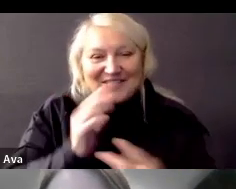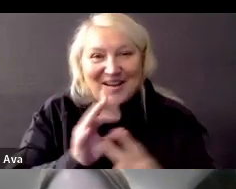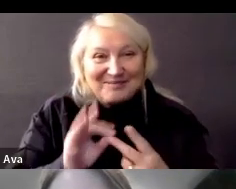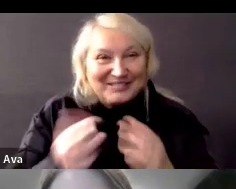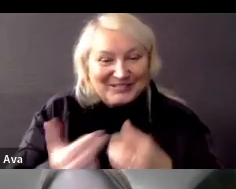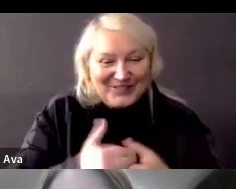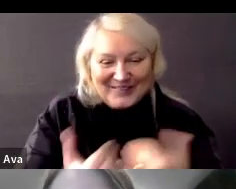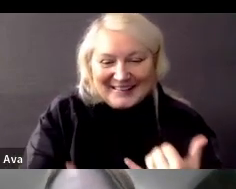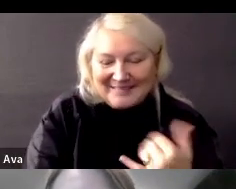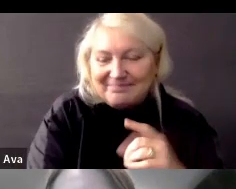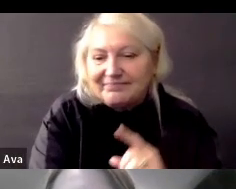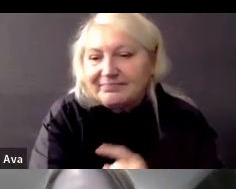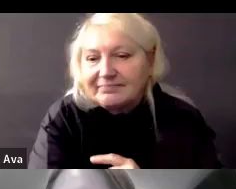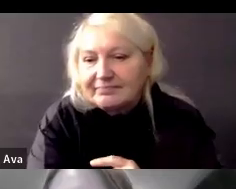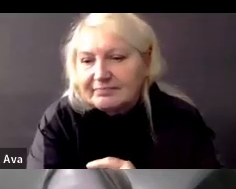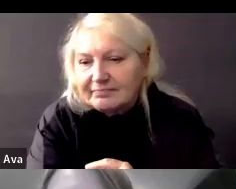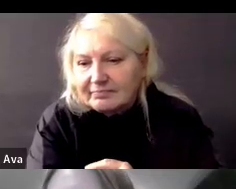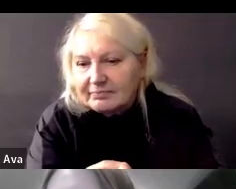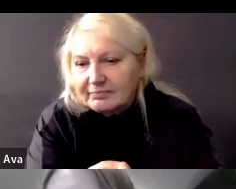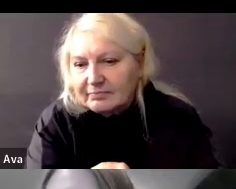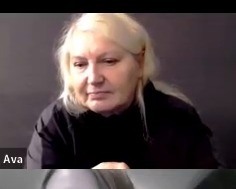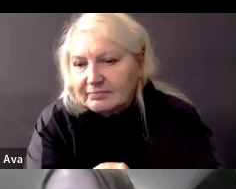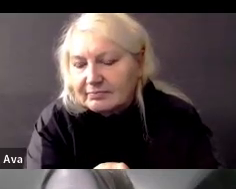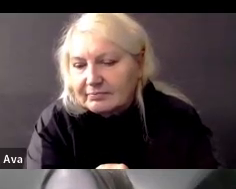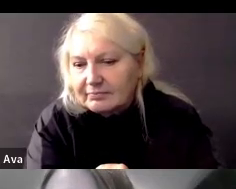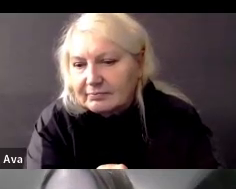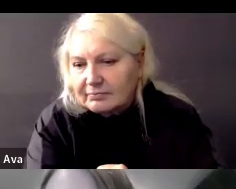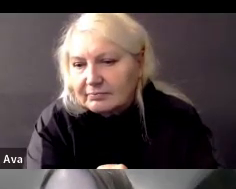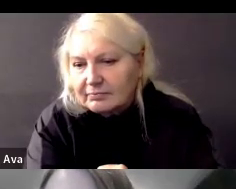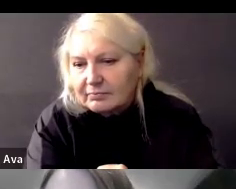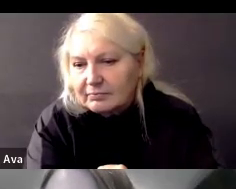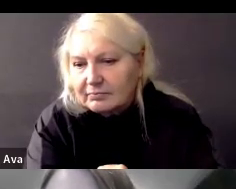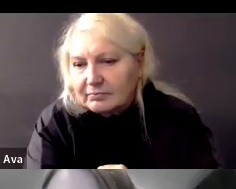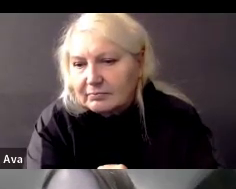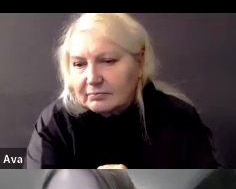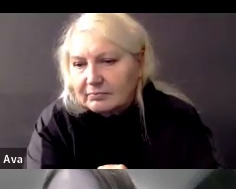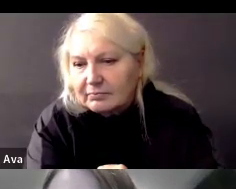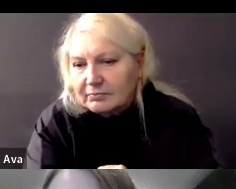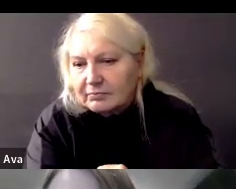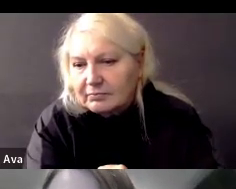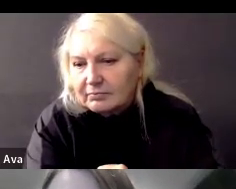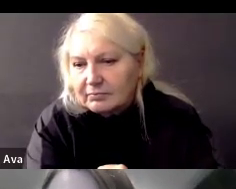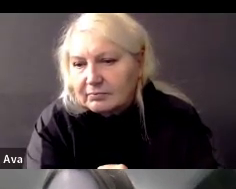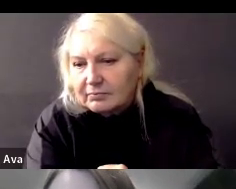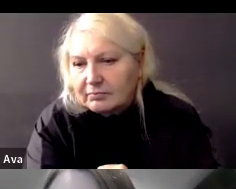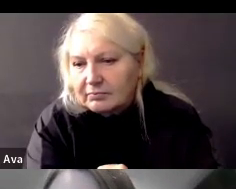panel today. For me, human rights means